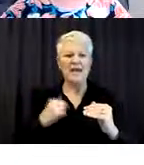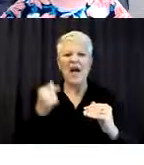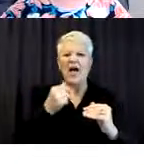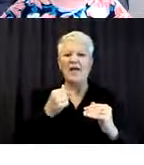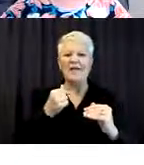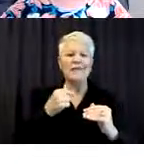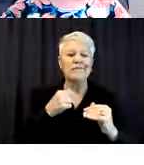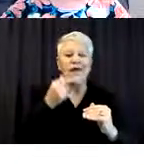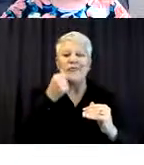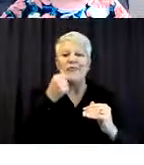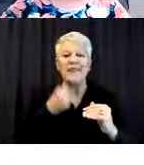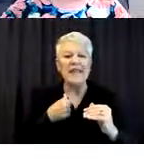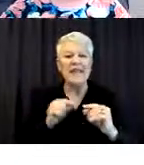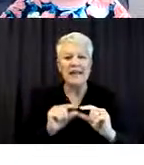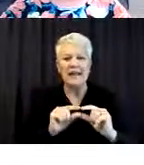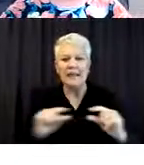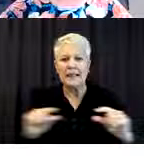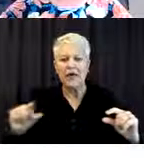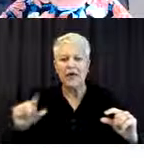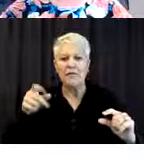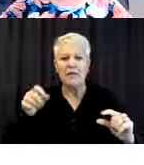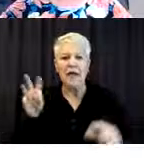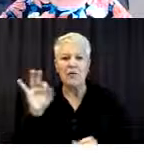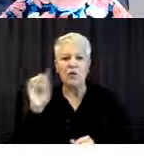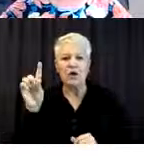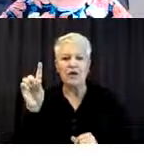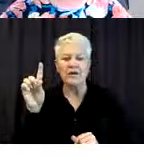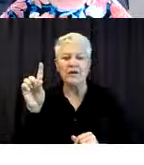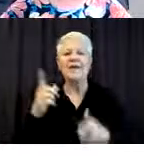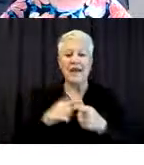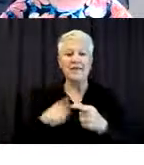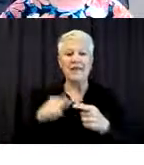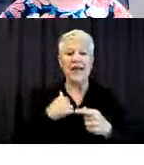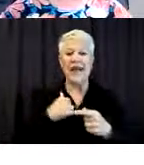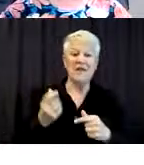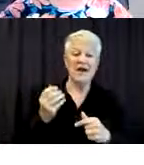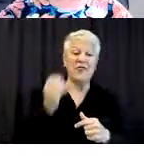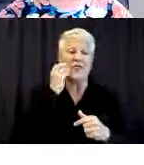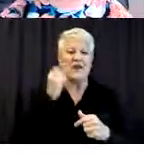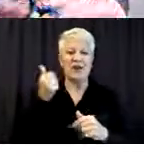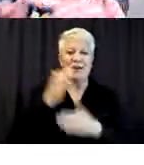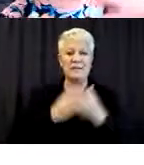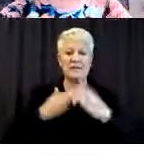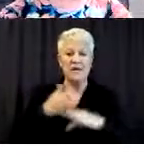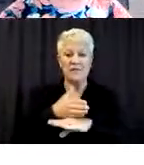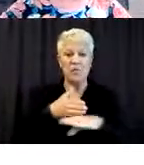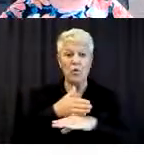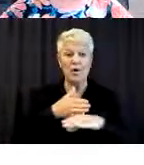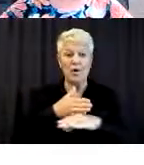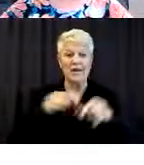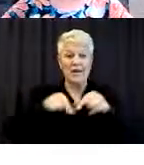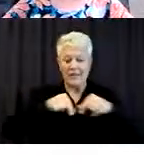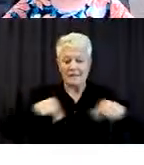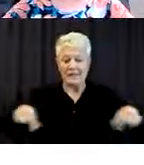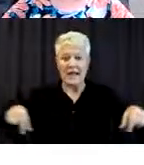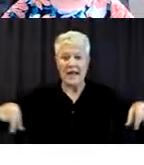layer of plywood, and then there is a thicker piece of wood that goes all around the edge